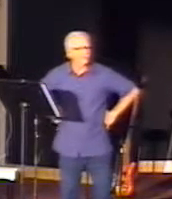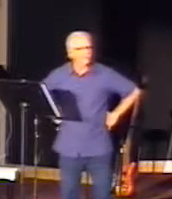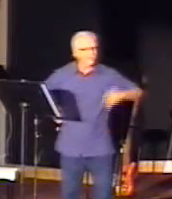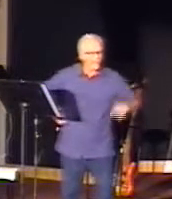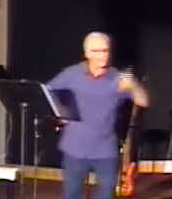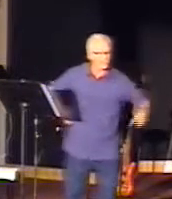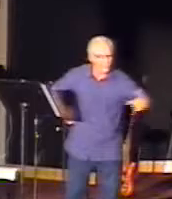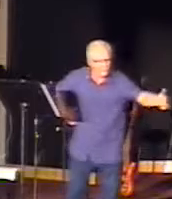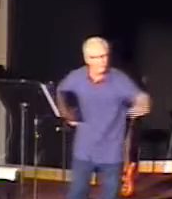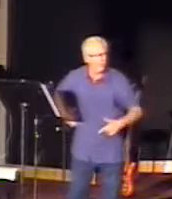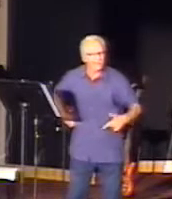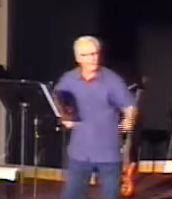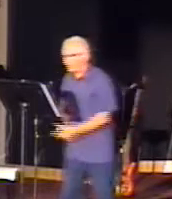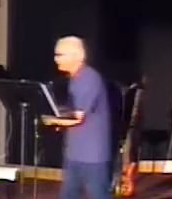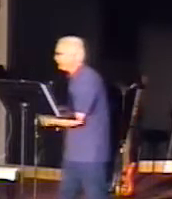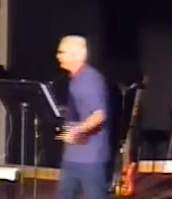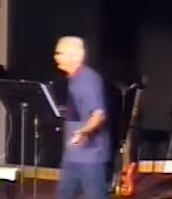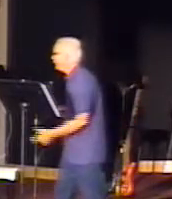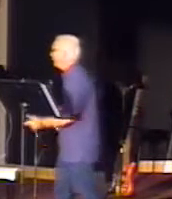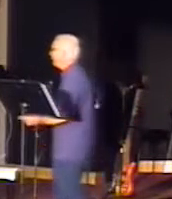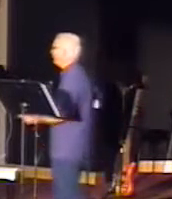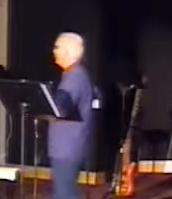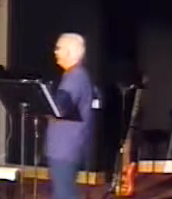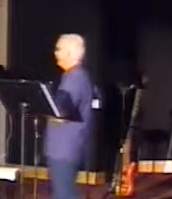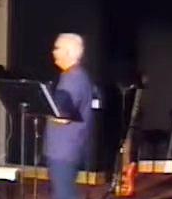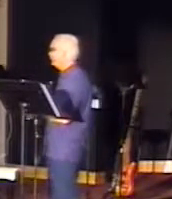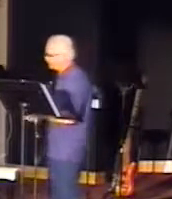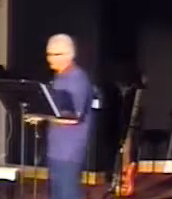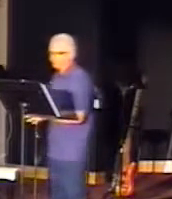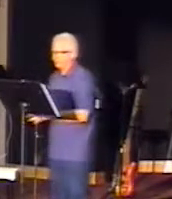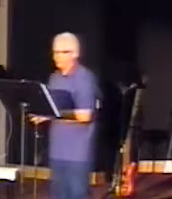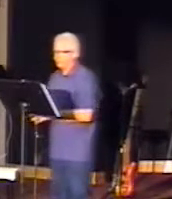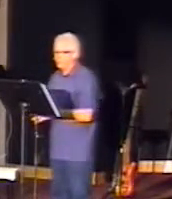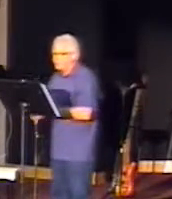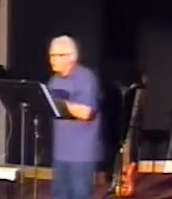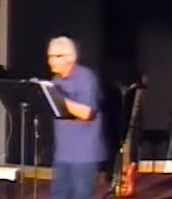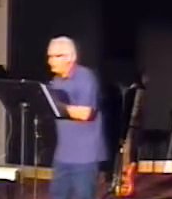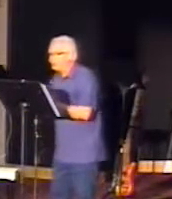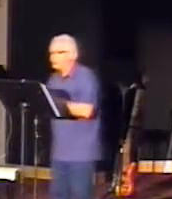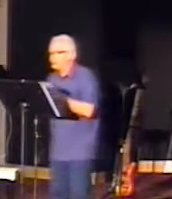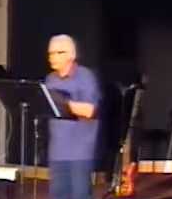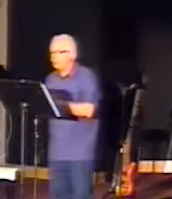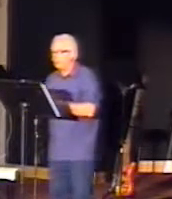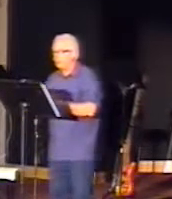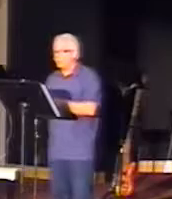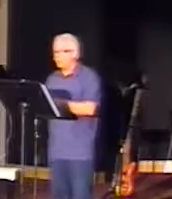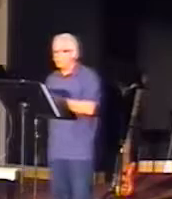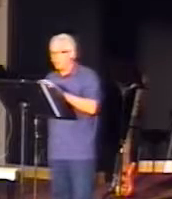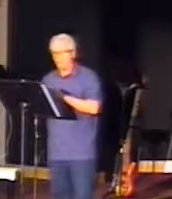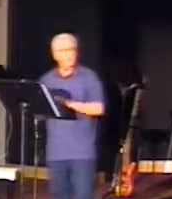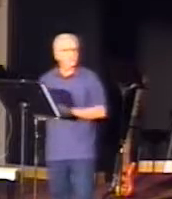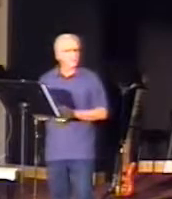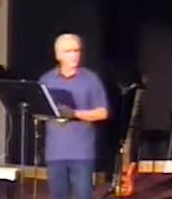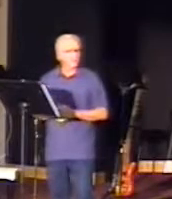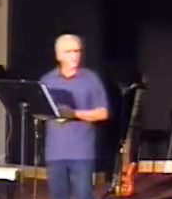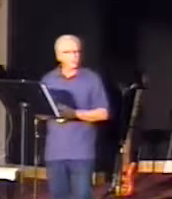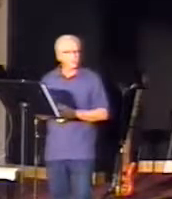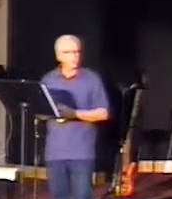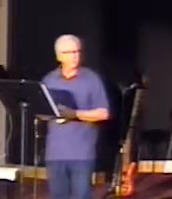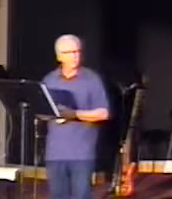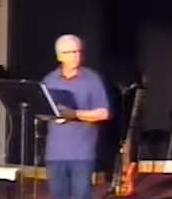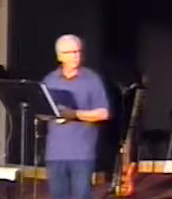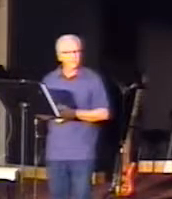like, they're actually leaving now, and I don't have somebody to follow around and play with. But see, kids are jealous for our attention, our love,